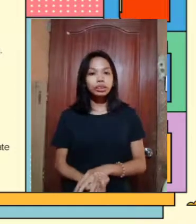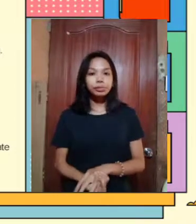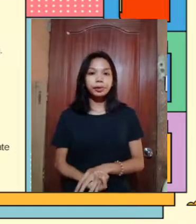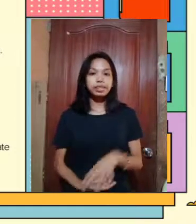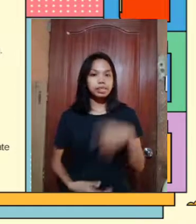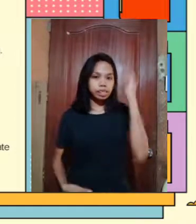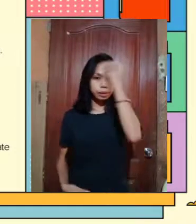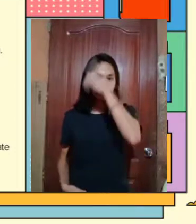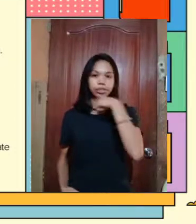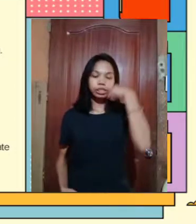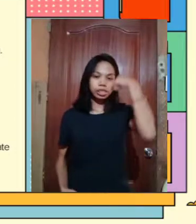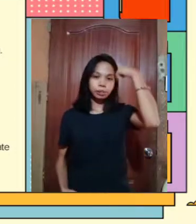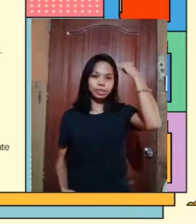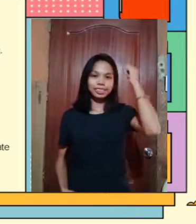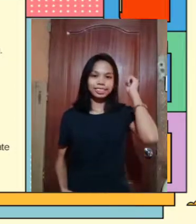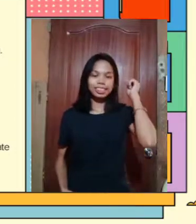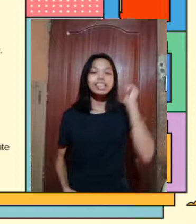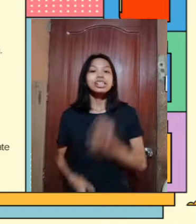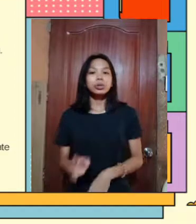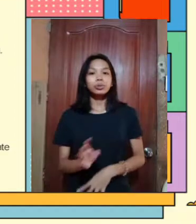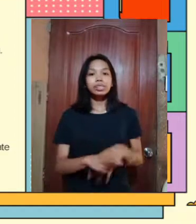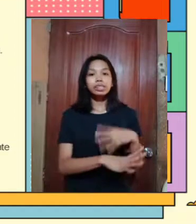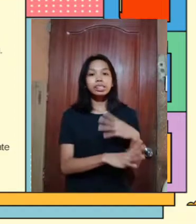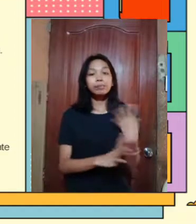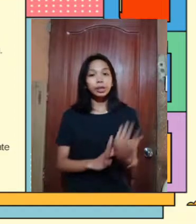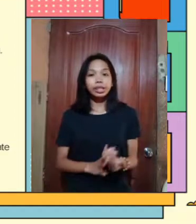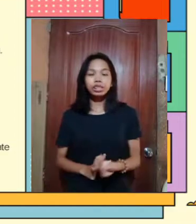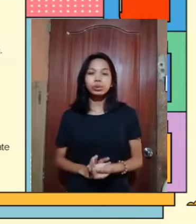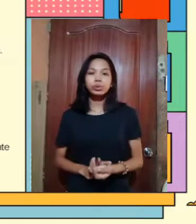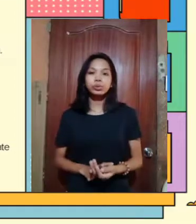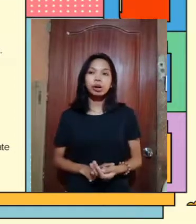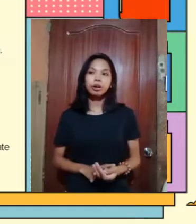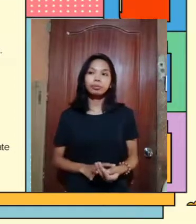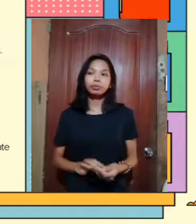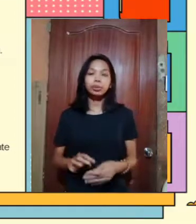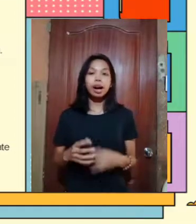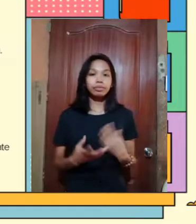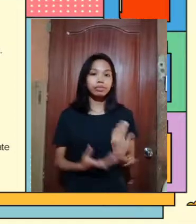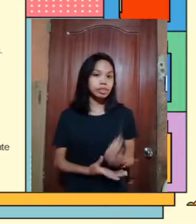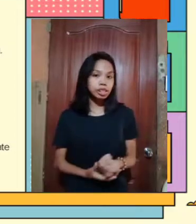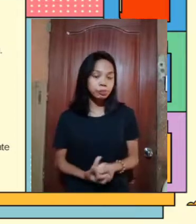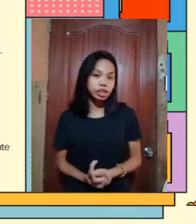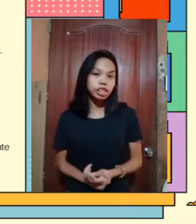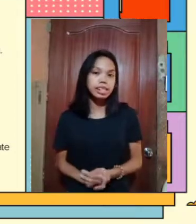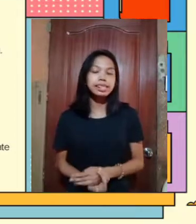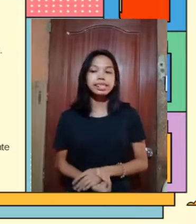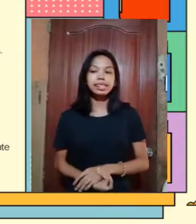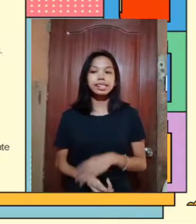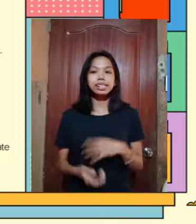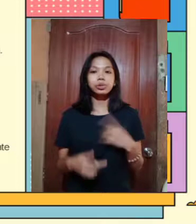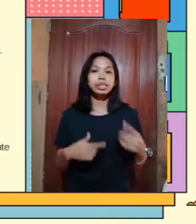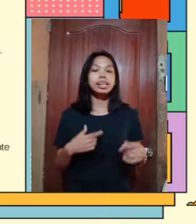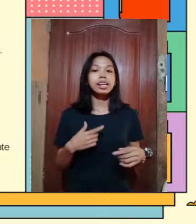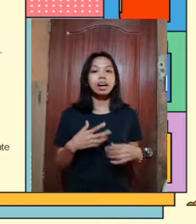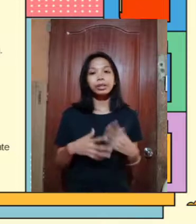only difference is my facial expression. So it's really important to have a facial expression